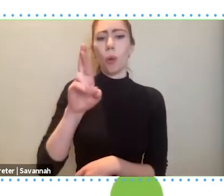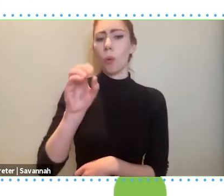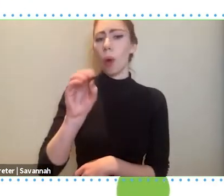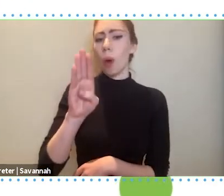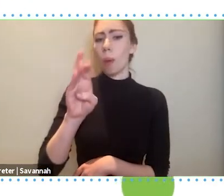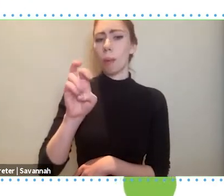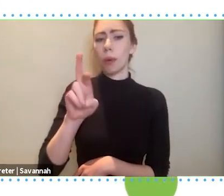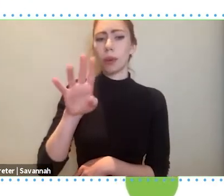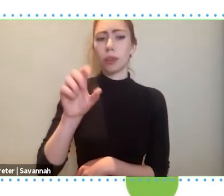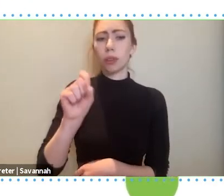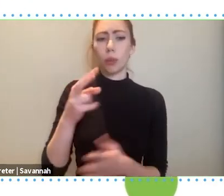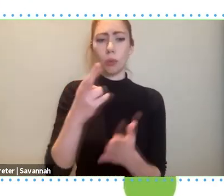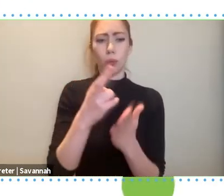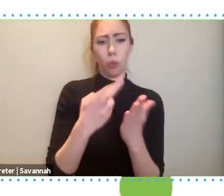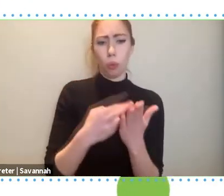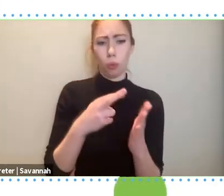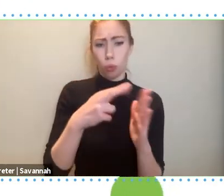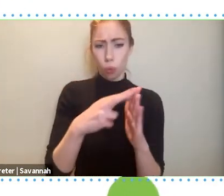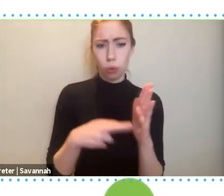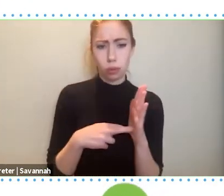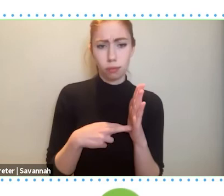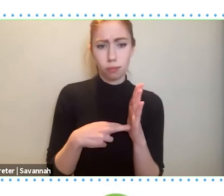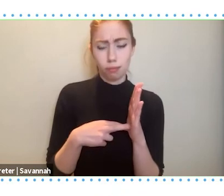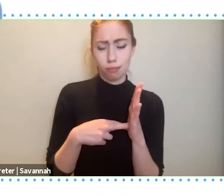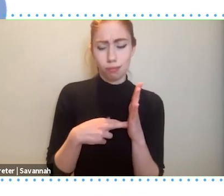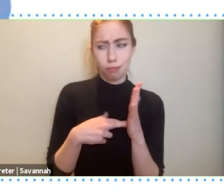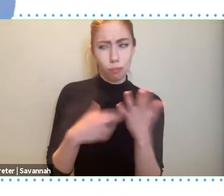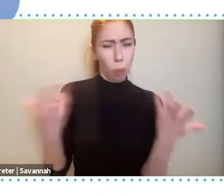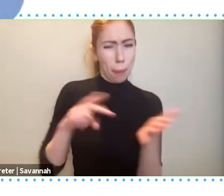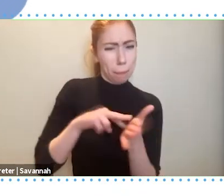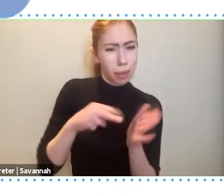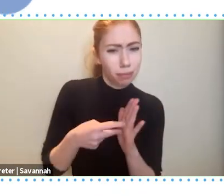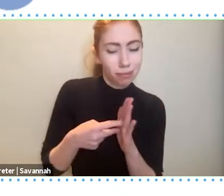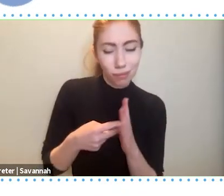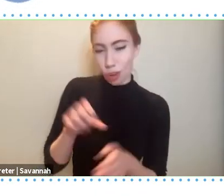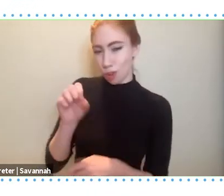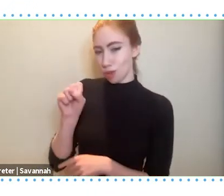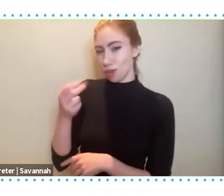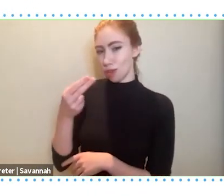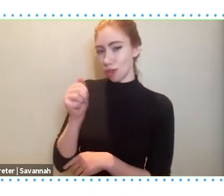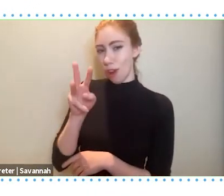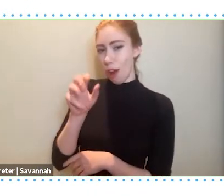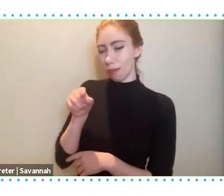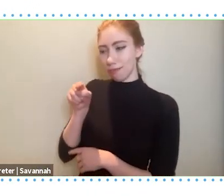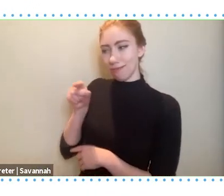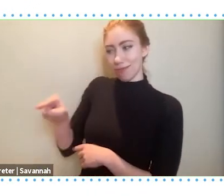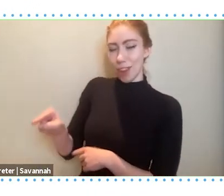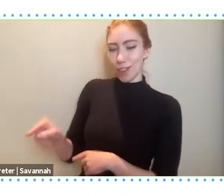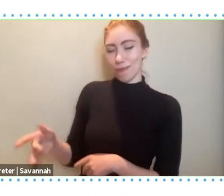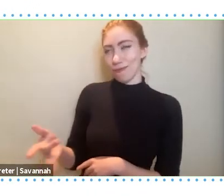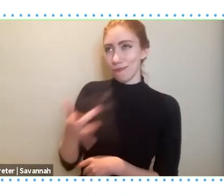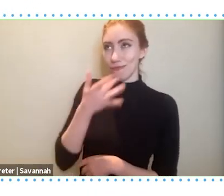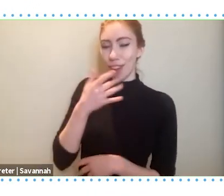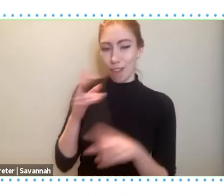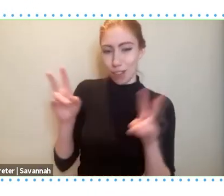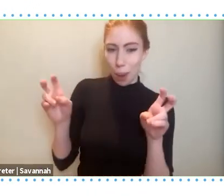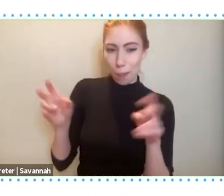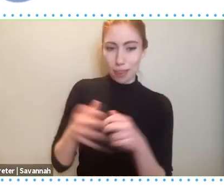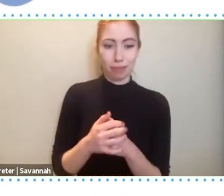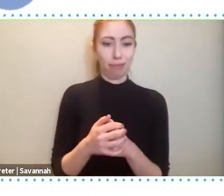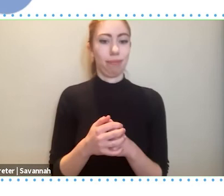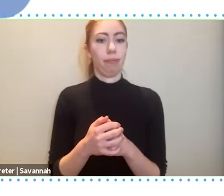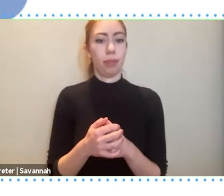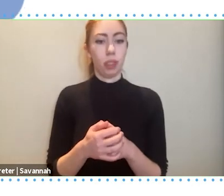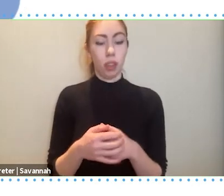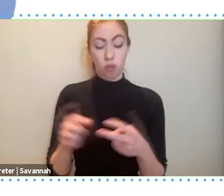supposed to use Robert's rules? This is one of Shawn's favorite topics. Robert's rules is not legislated as required. So, and again, I